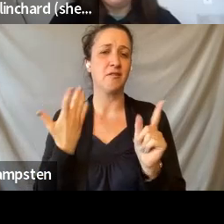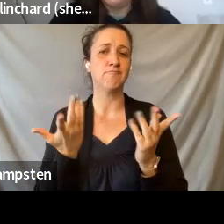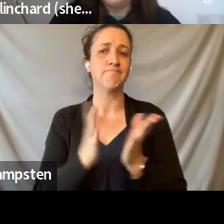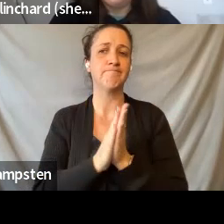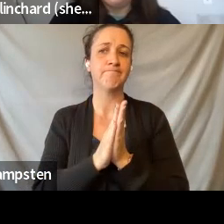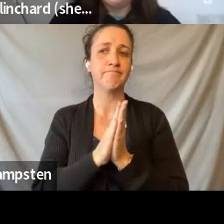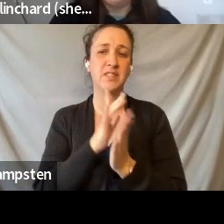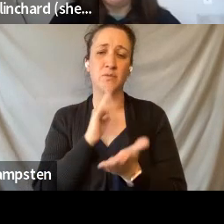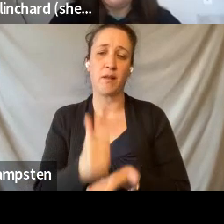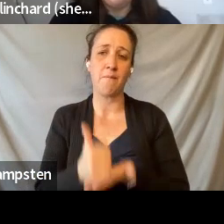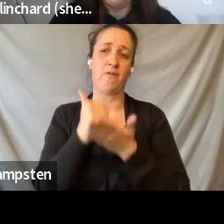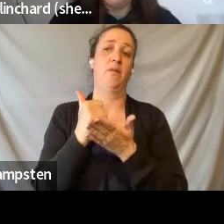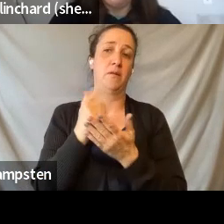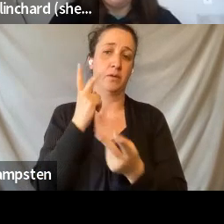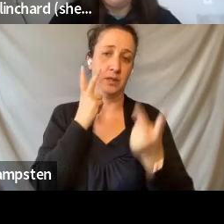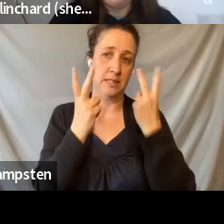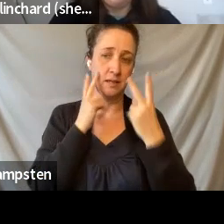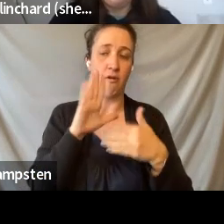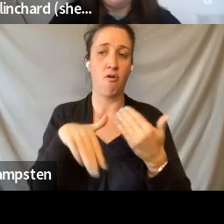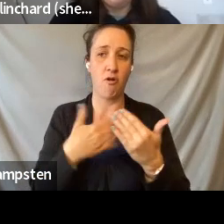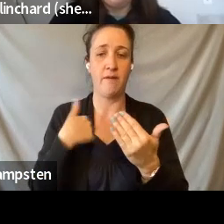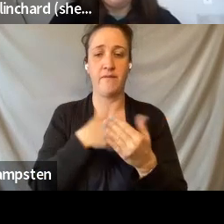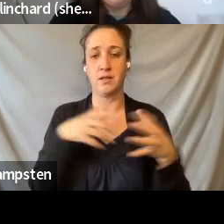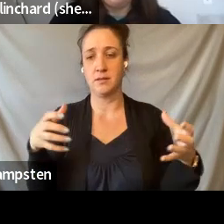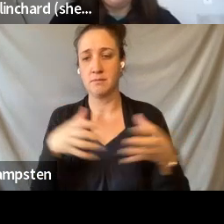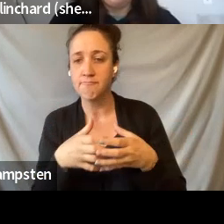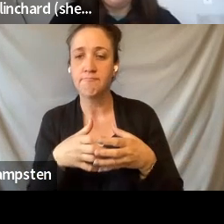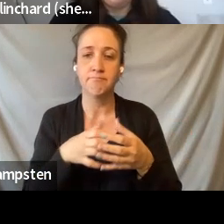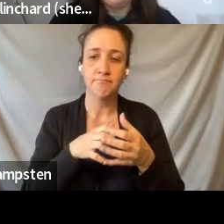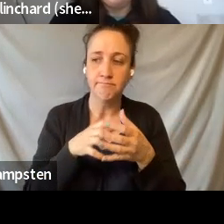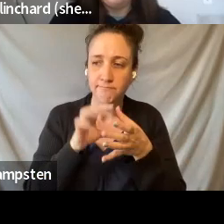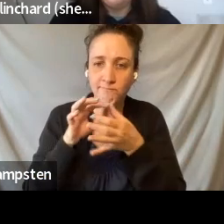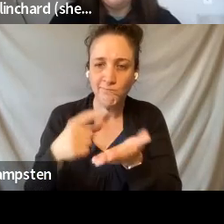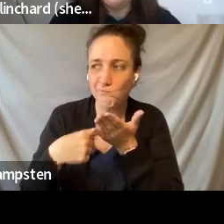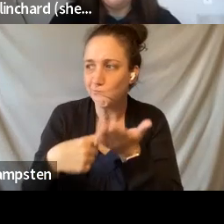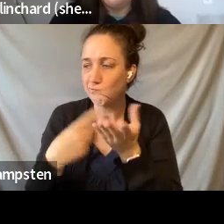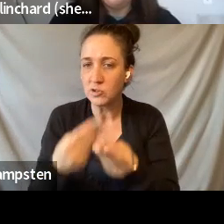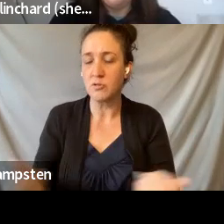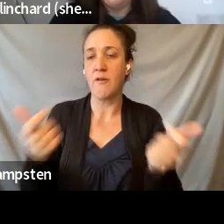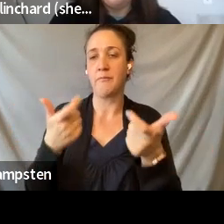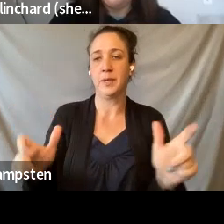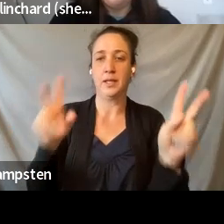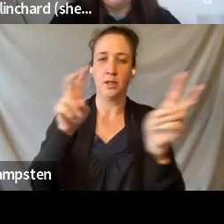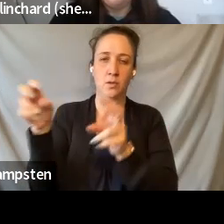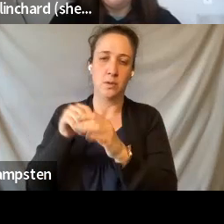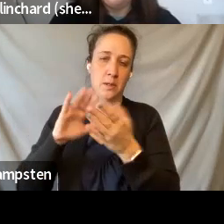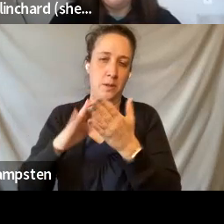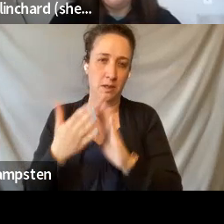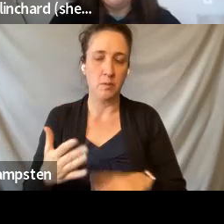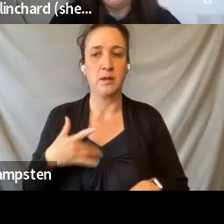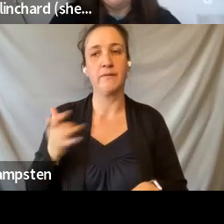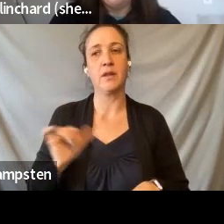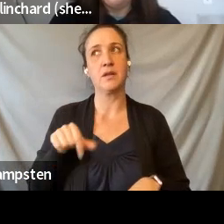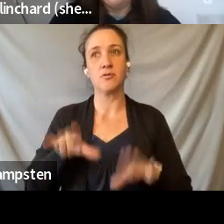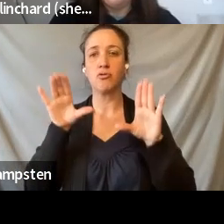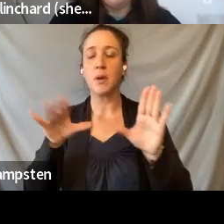it's hopeful, I think, to see all of us come together this way to solve some really big issues in our community, and kind of feel like it's a great model